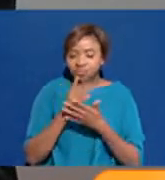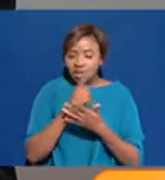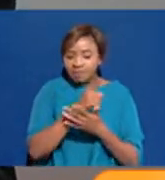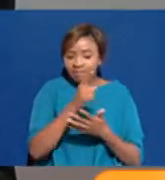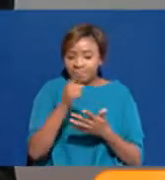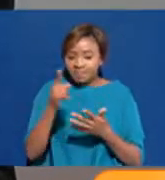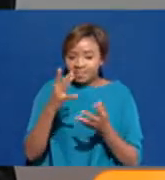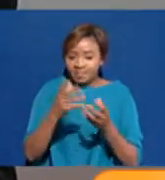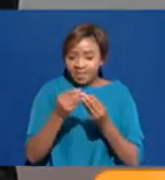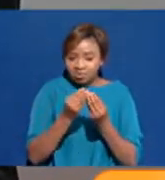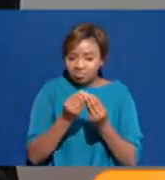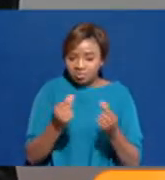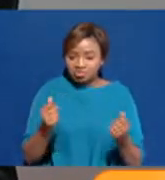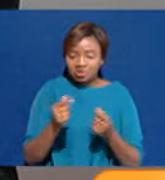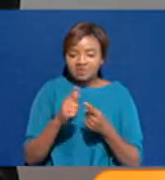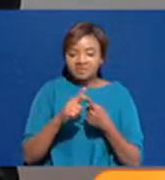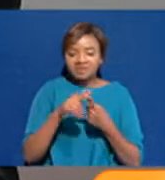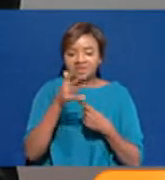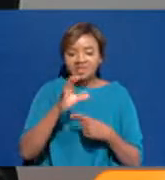in committees